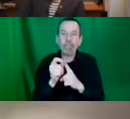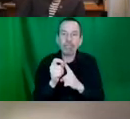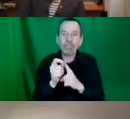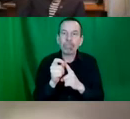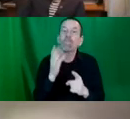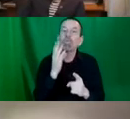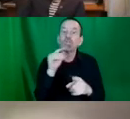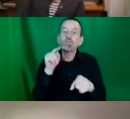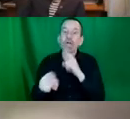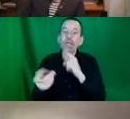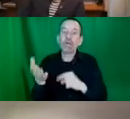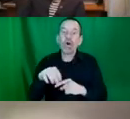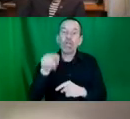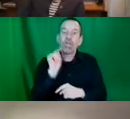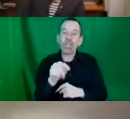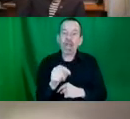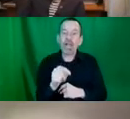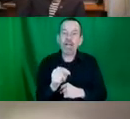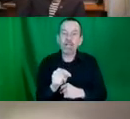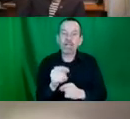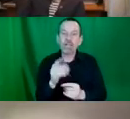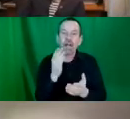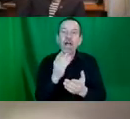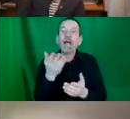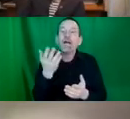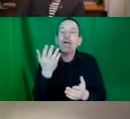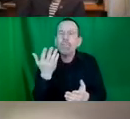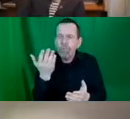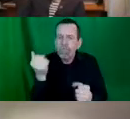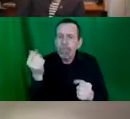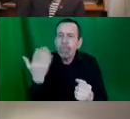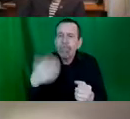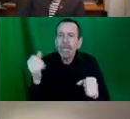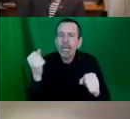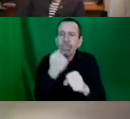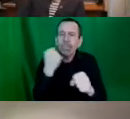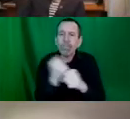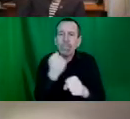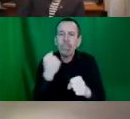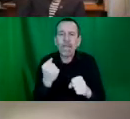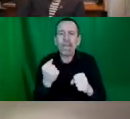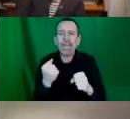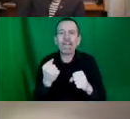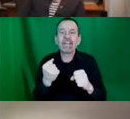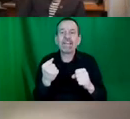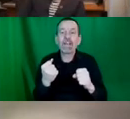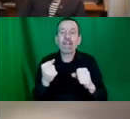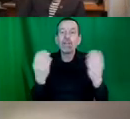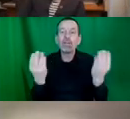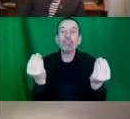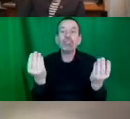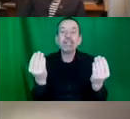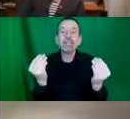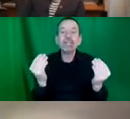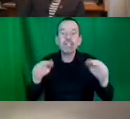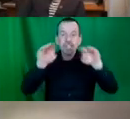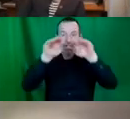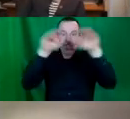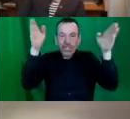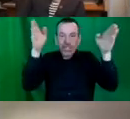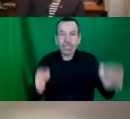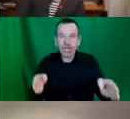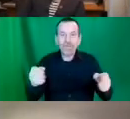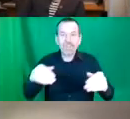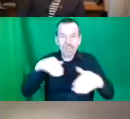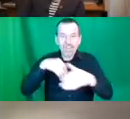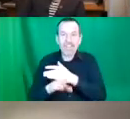media. I made a primitive humidity chamber and set it up in my bathroom. I owe a lot of thanks to my patient housemates who had to ask me to